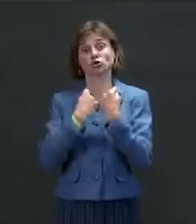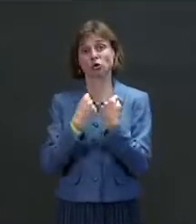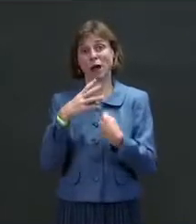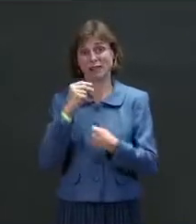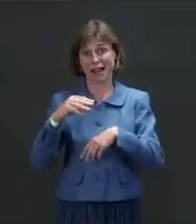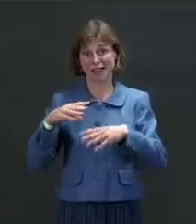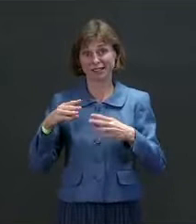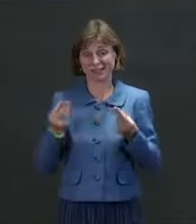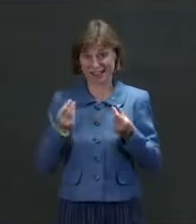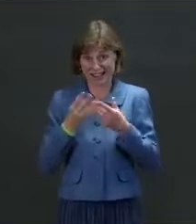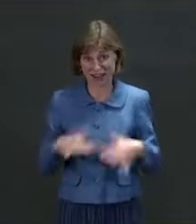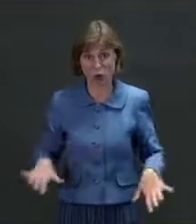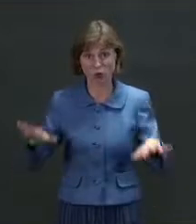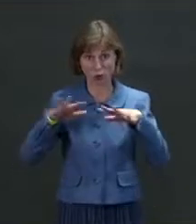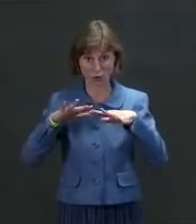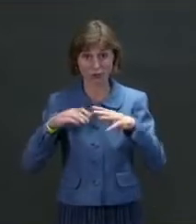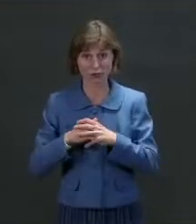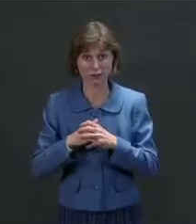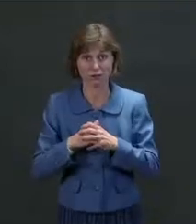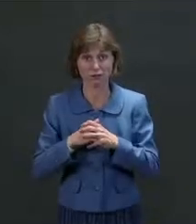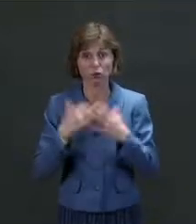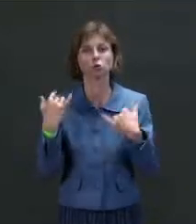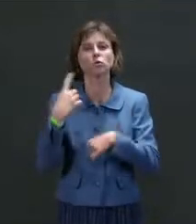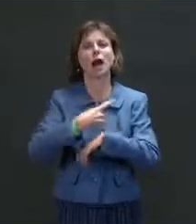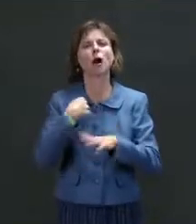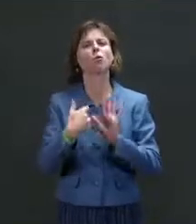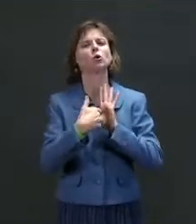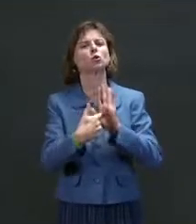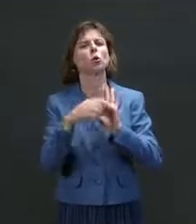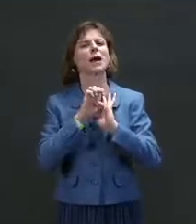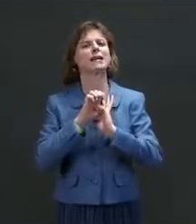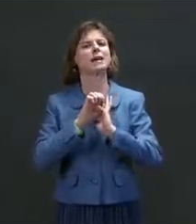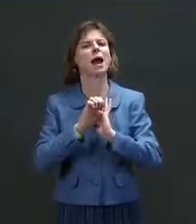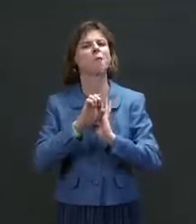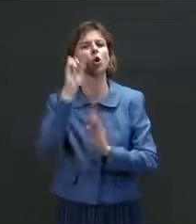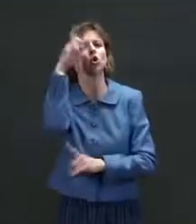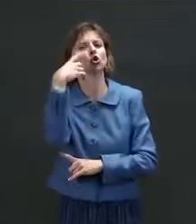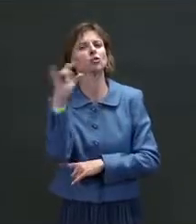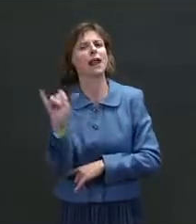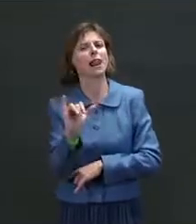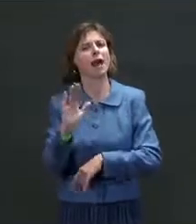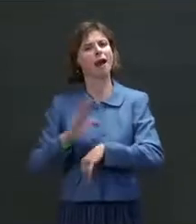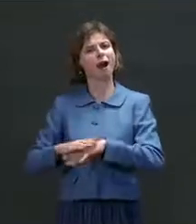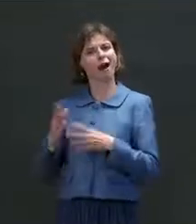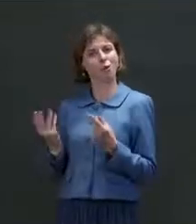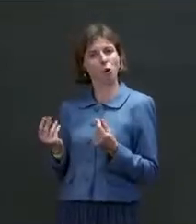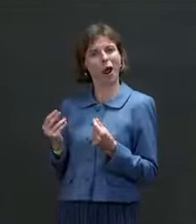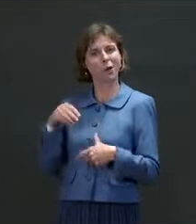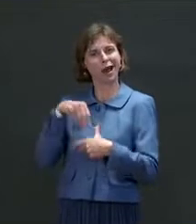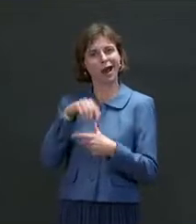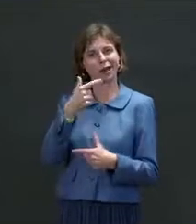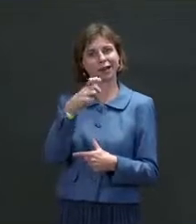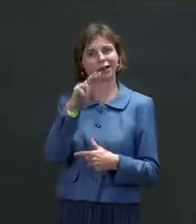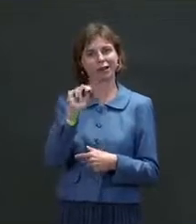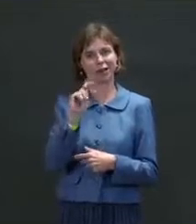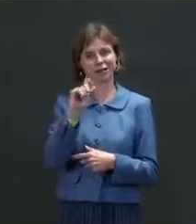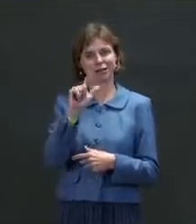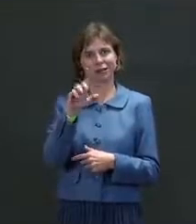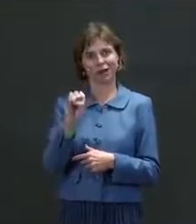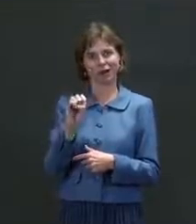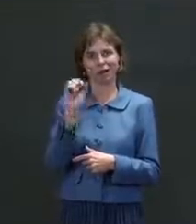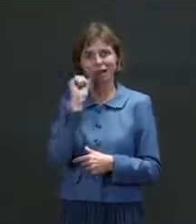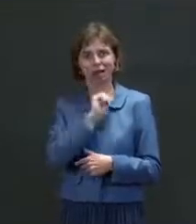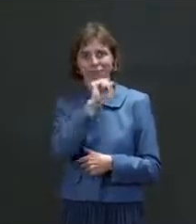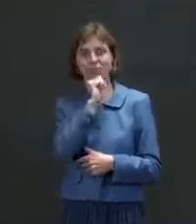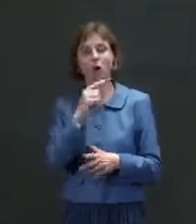you what it looks like on the ground in Glendale, Arizona. We're going to do a tour of State Farm